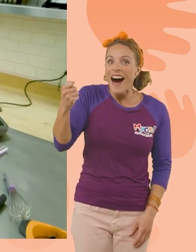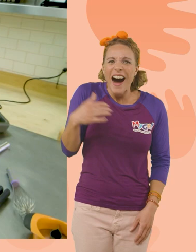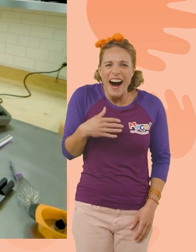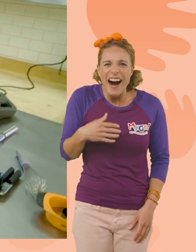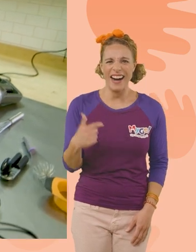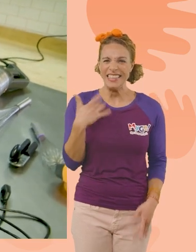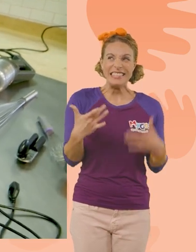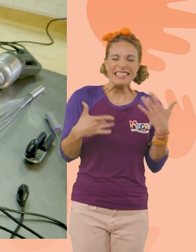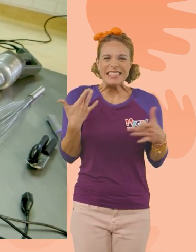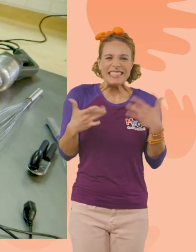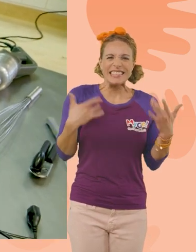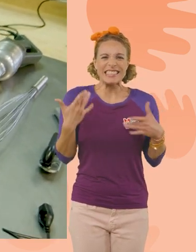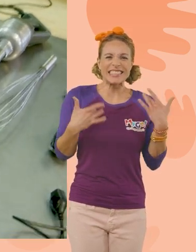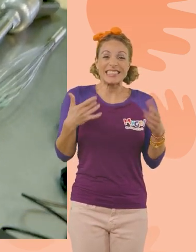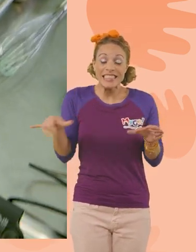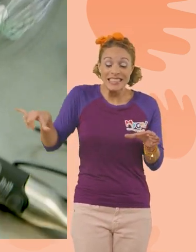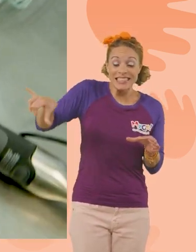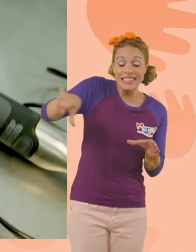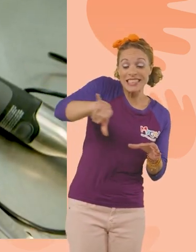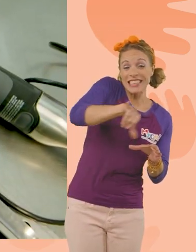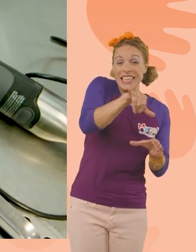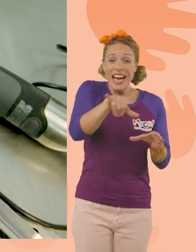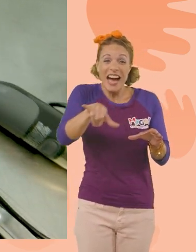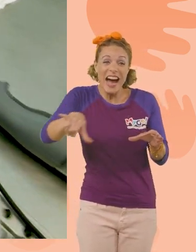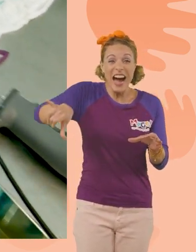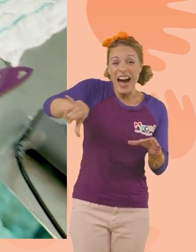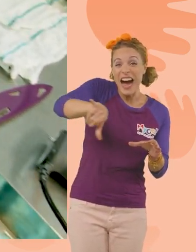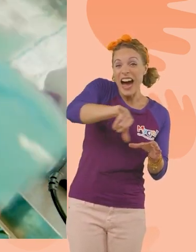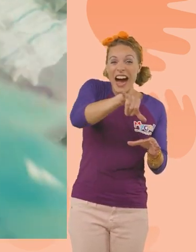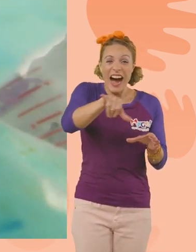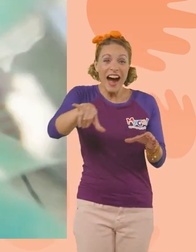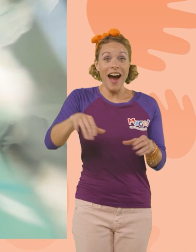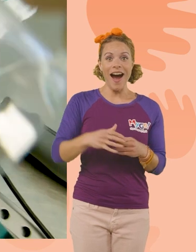Oh, I am so excited. Pour some in.